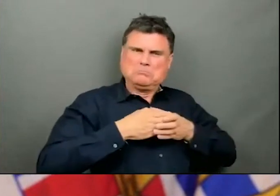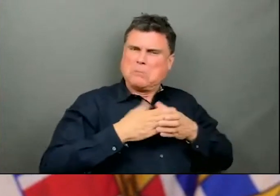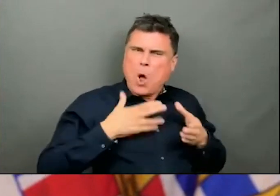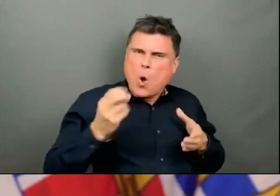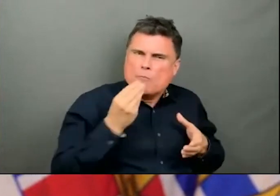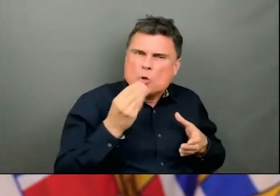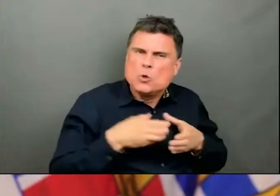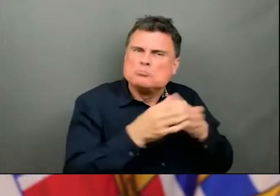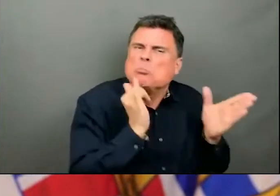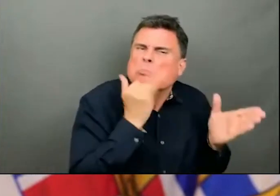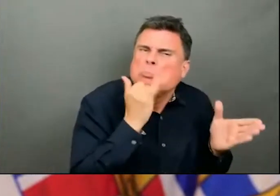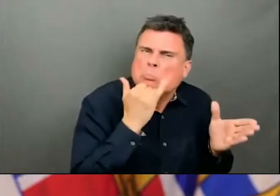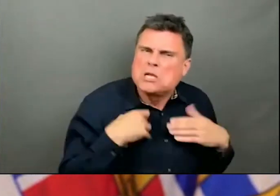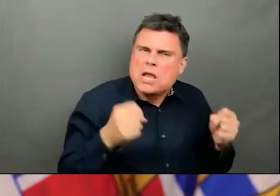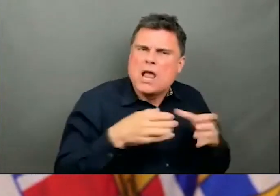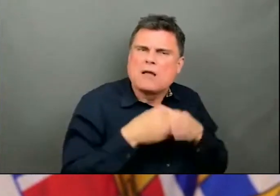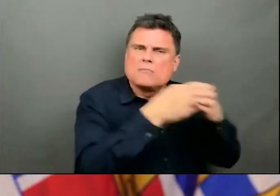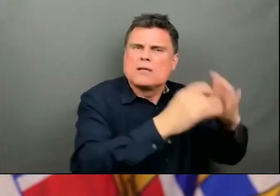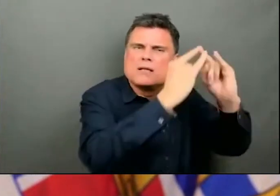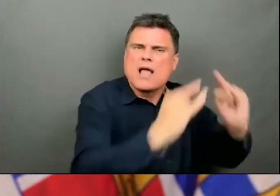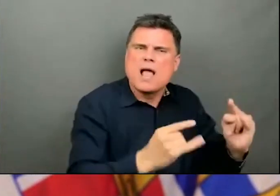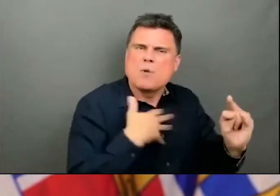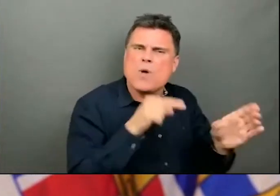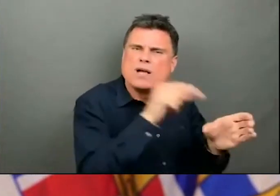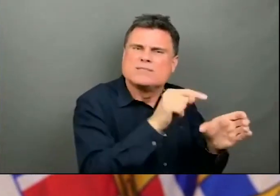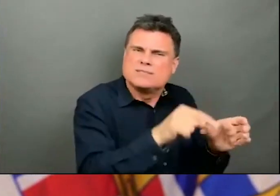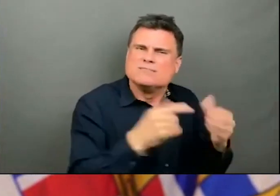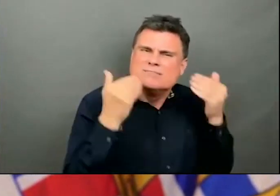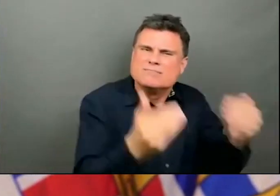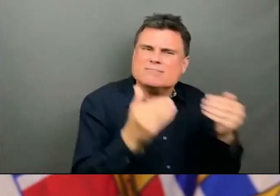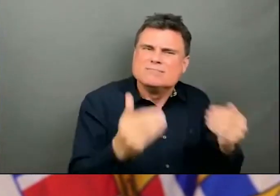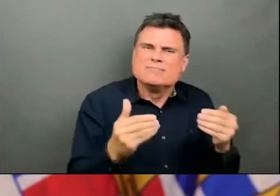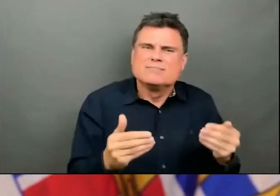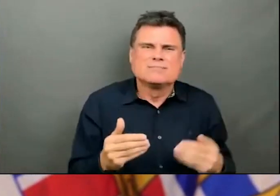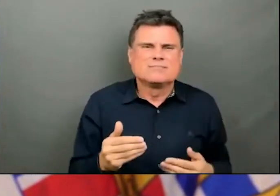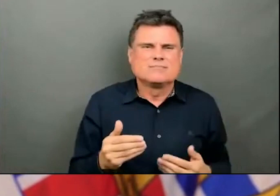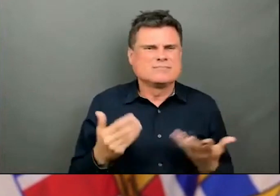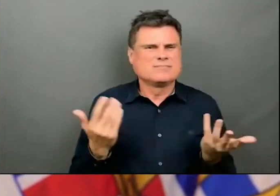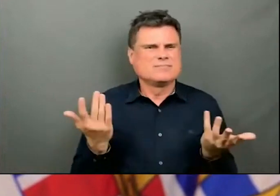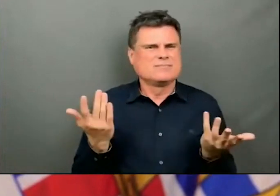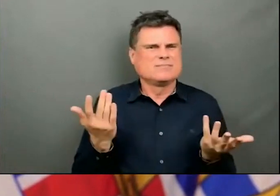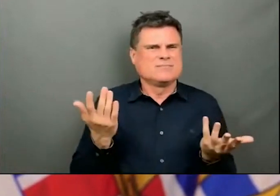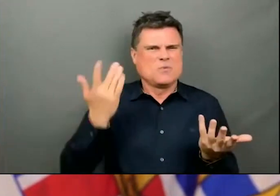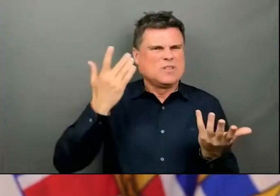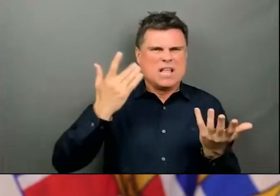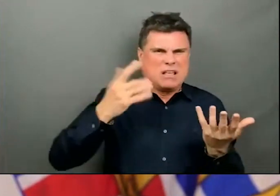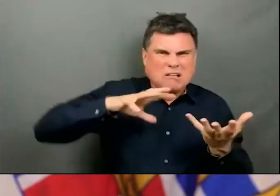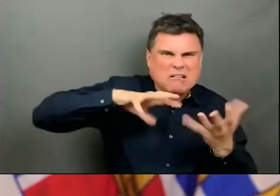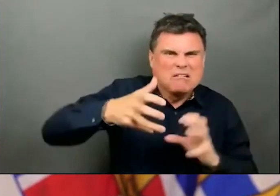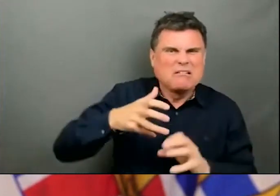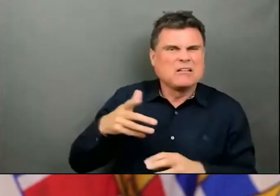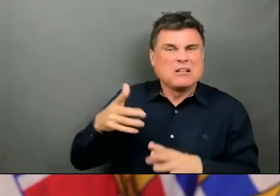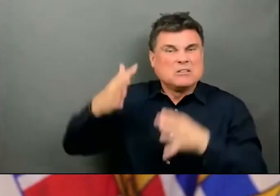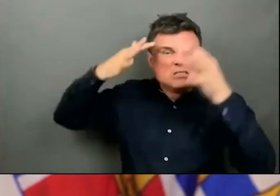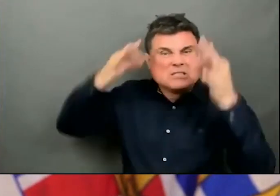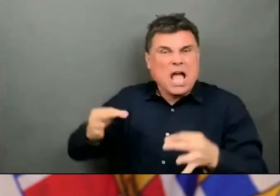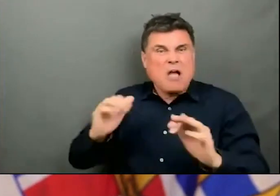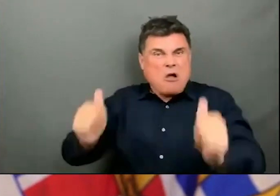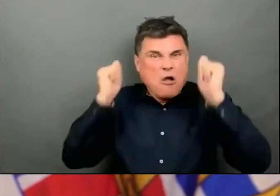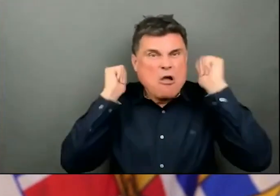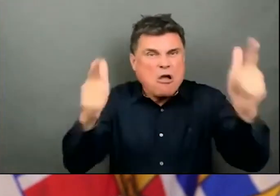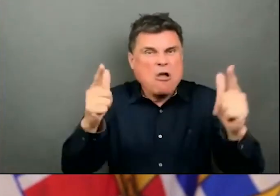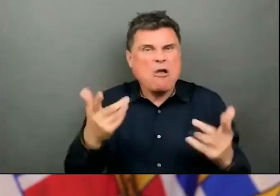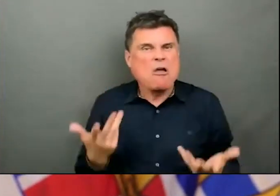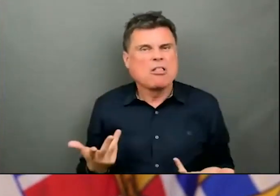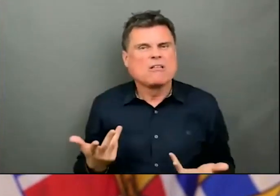this one thing, why that it could be damaging, why you're making this decision to halt travel between